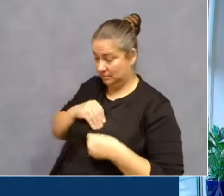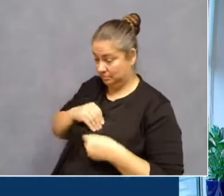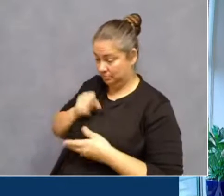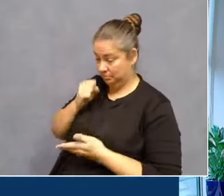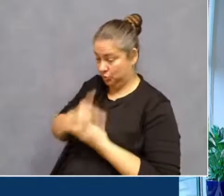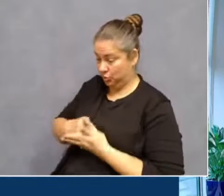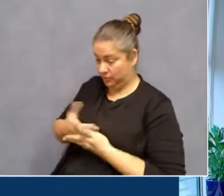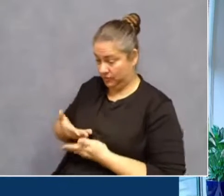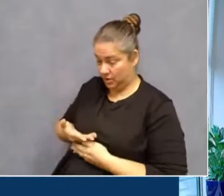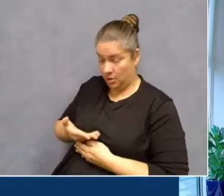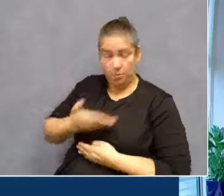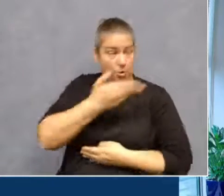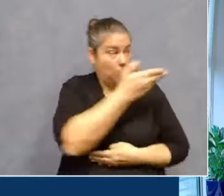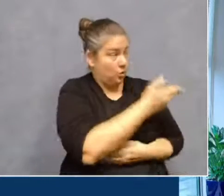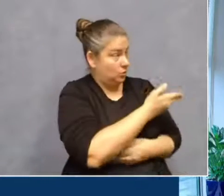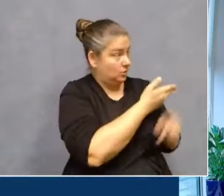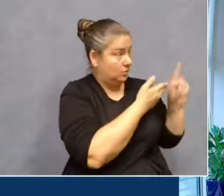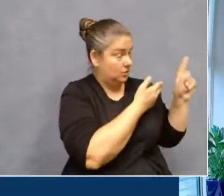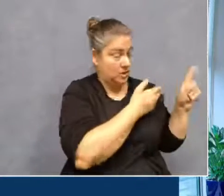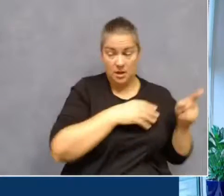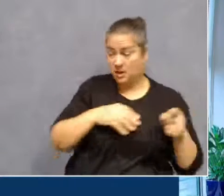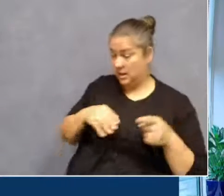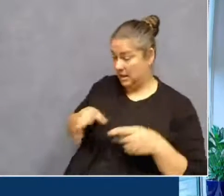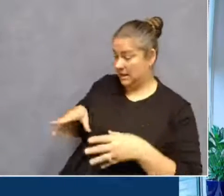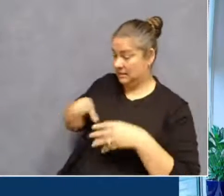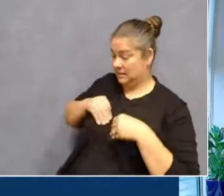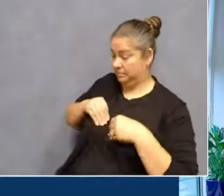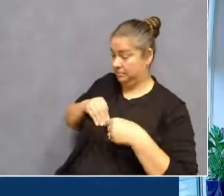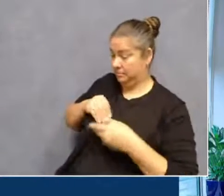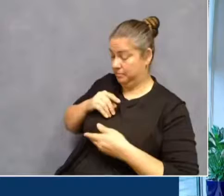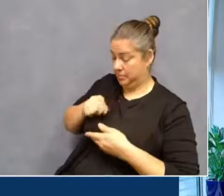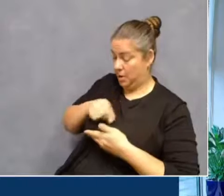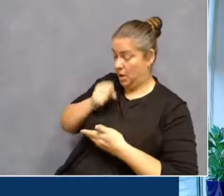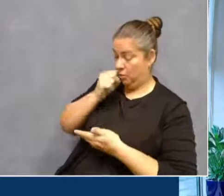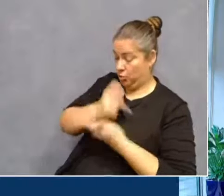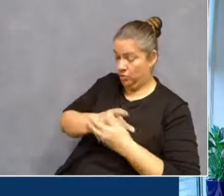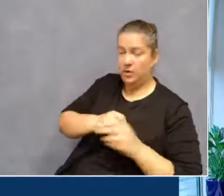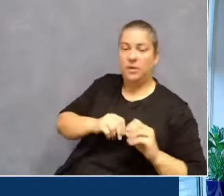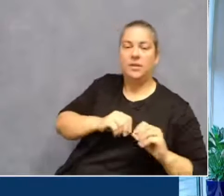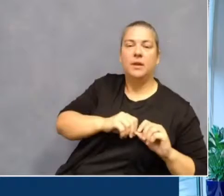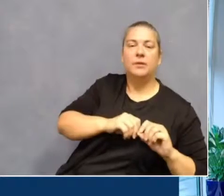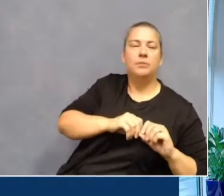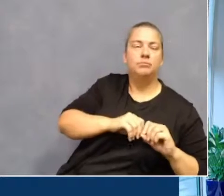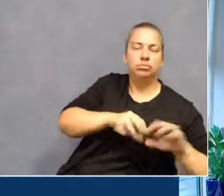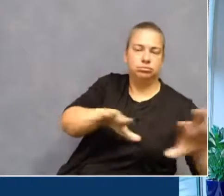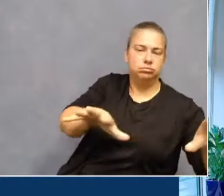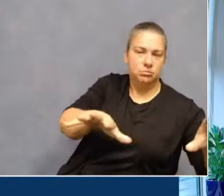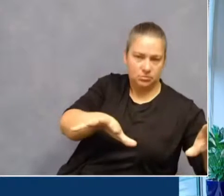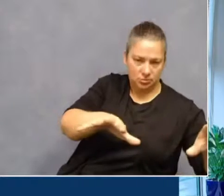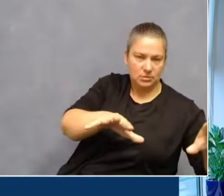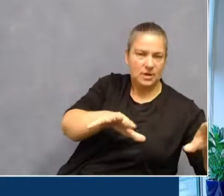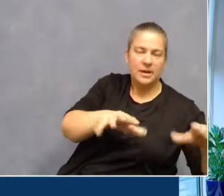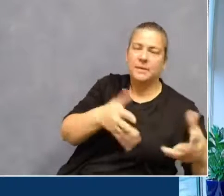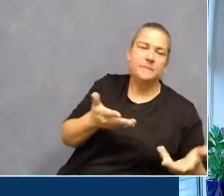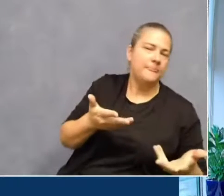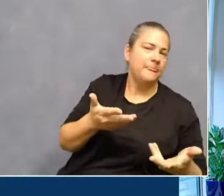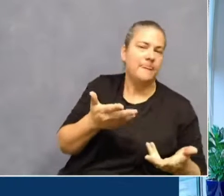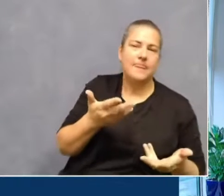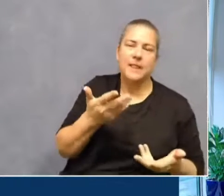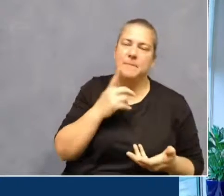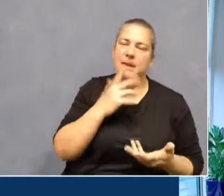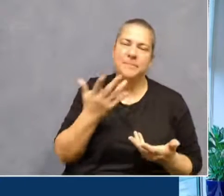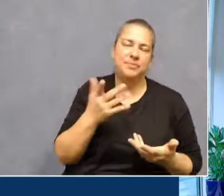to move forward very quickly from there for distribution and administration. That will not happen before mid to late